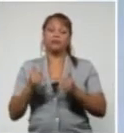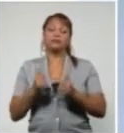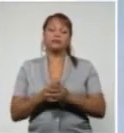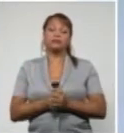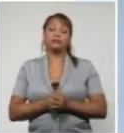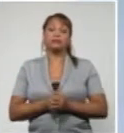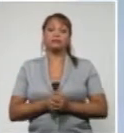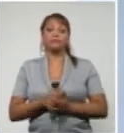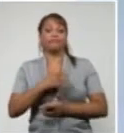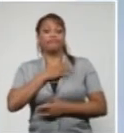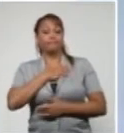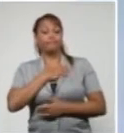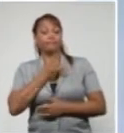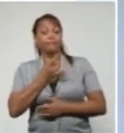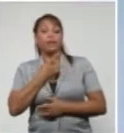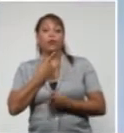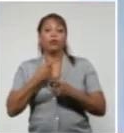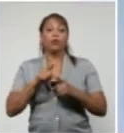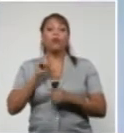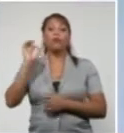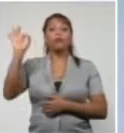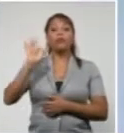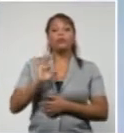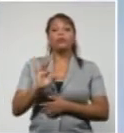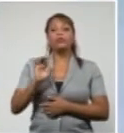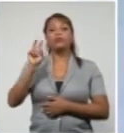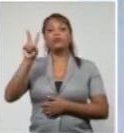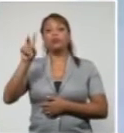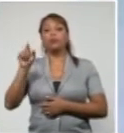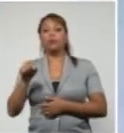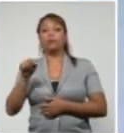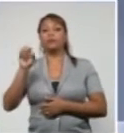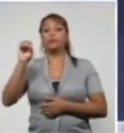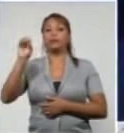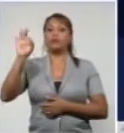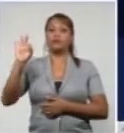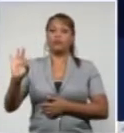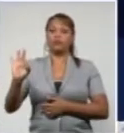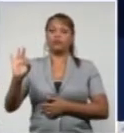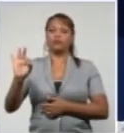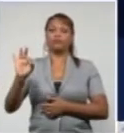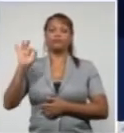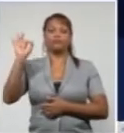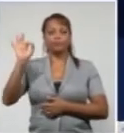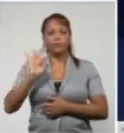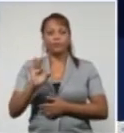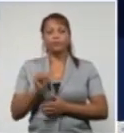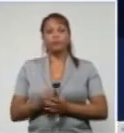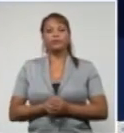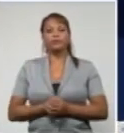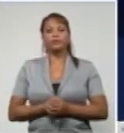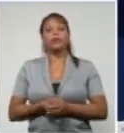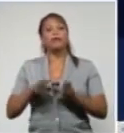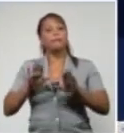global rate of 2.93% and the regional rate of 3.32%.